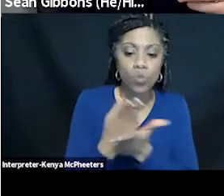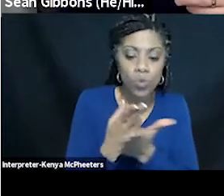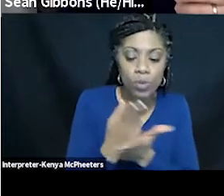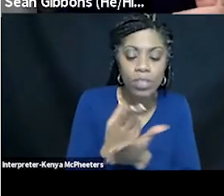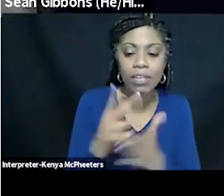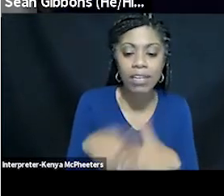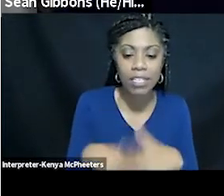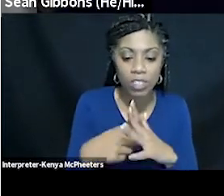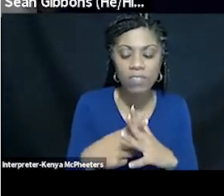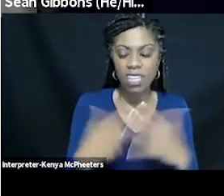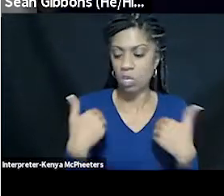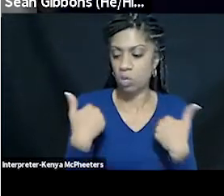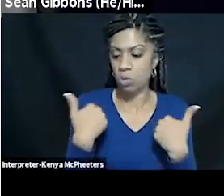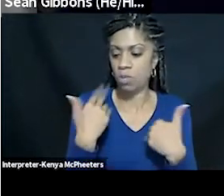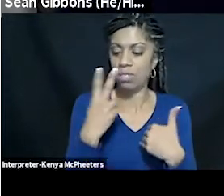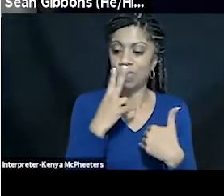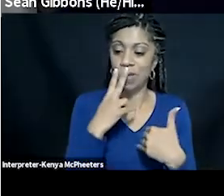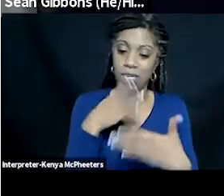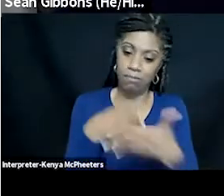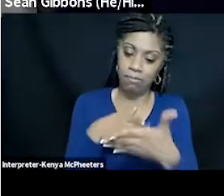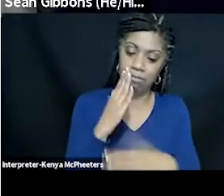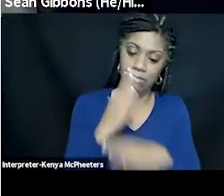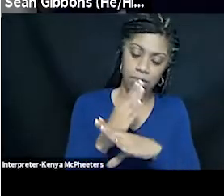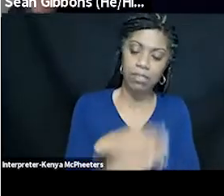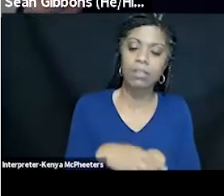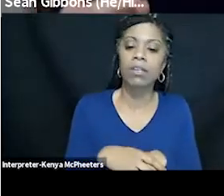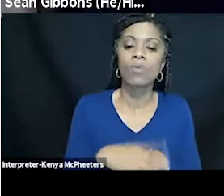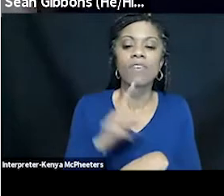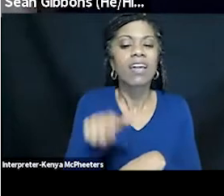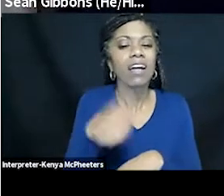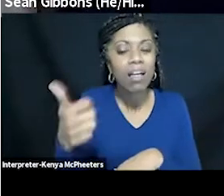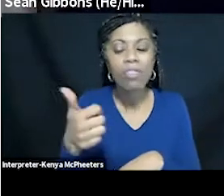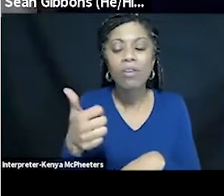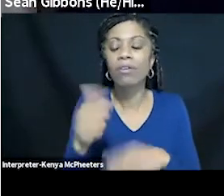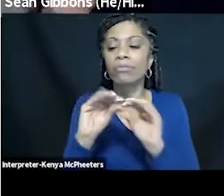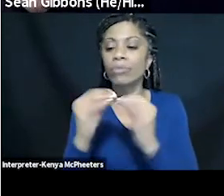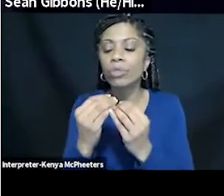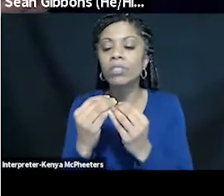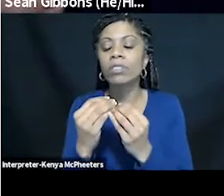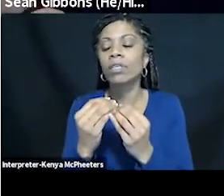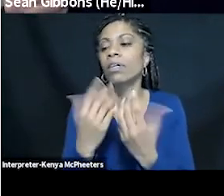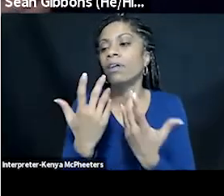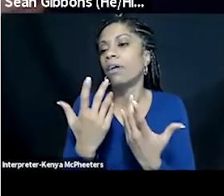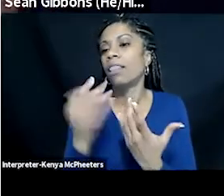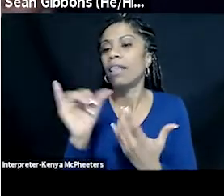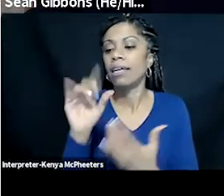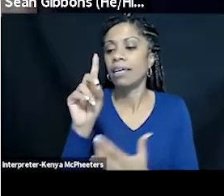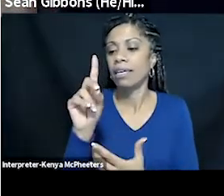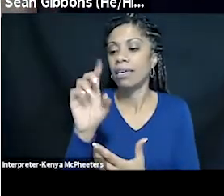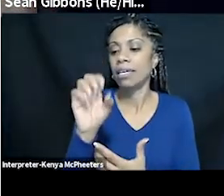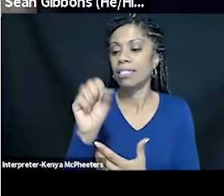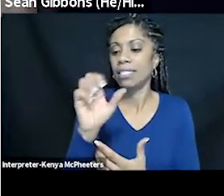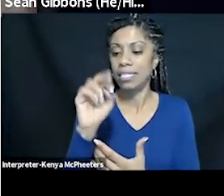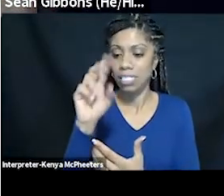effort, youth anti-smoking effort, the Florida Rights Restoration Coalition, led by the incredible Desmond Meade, that was restoring the vote to previously